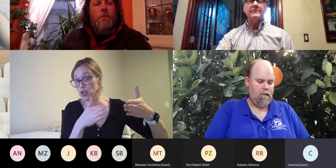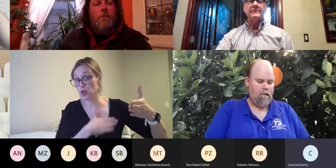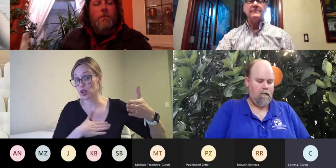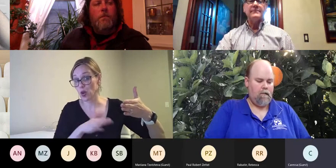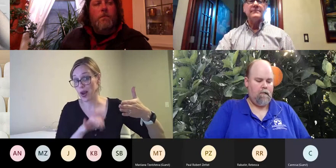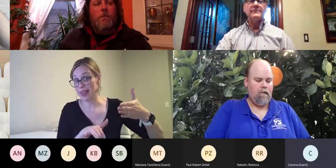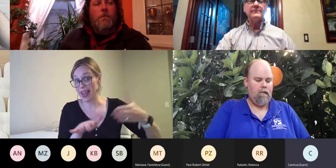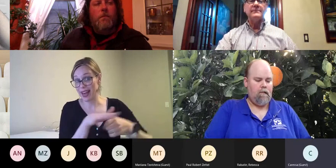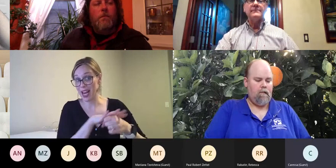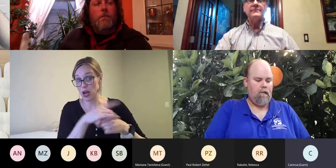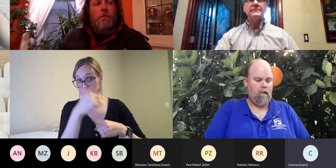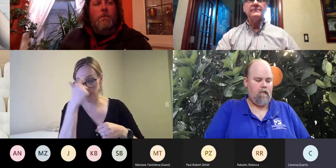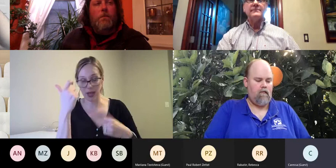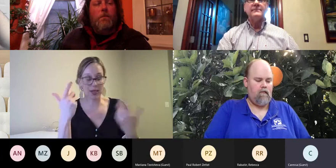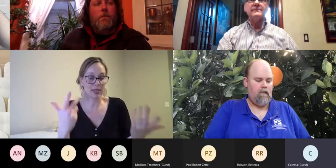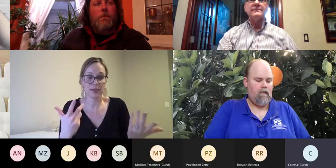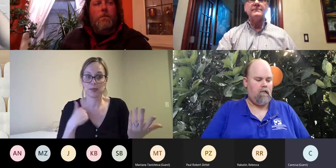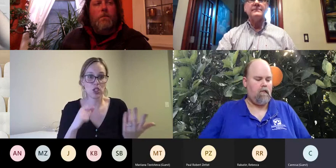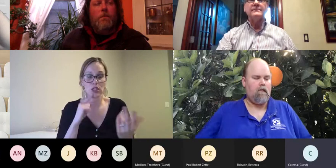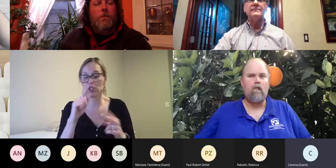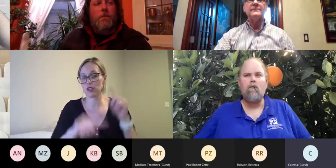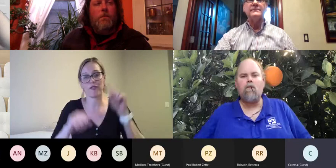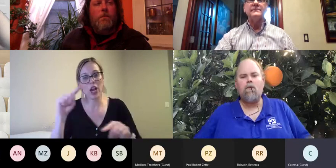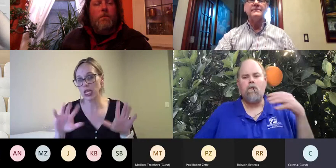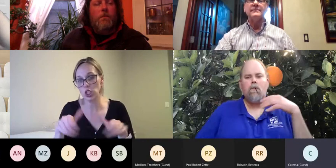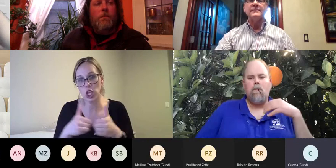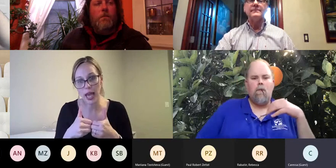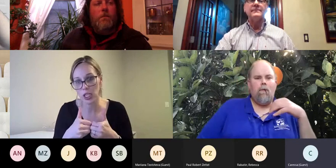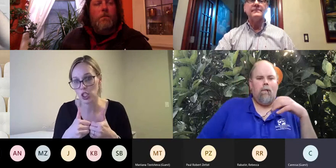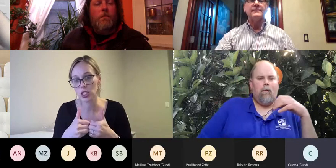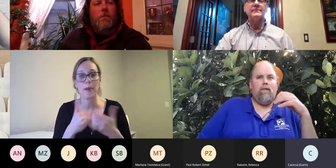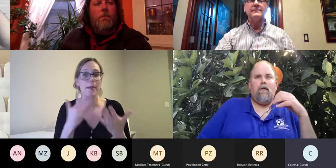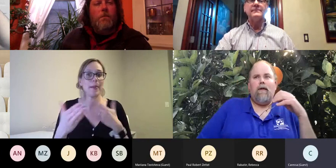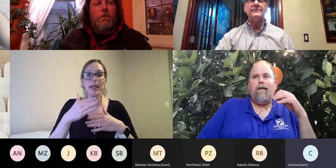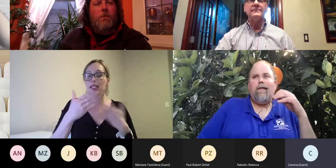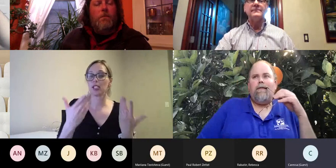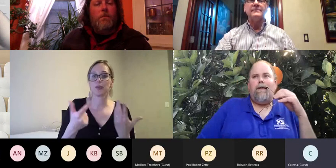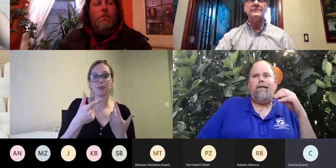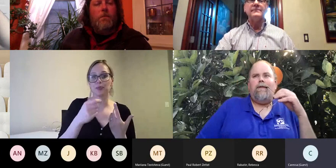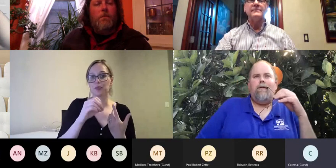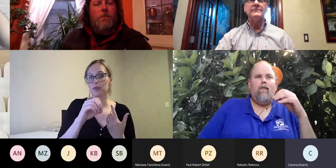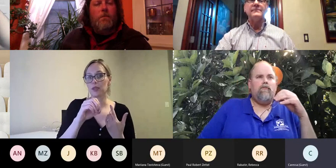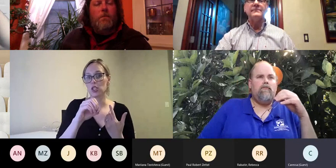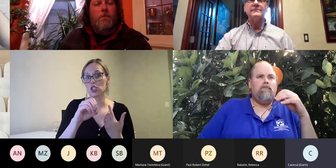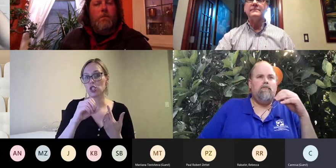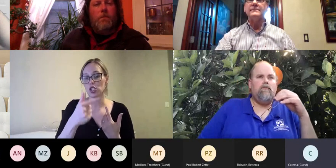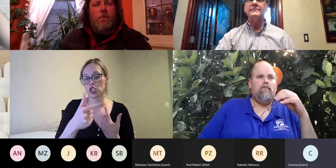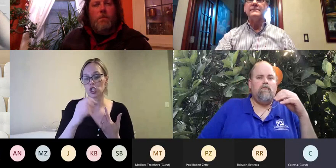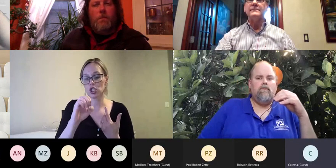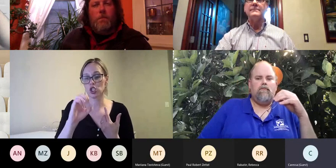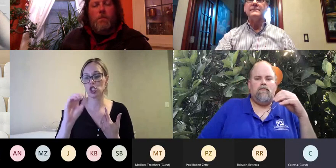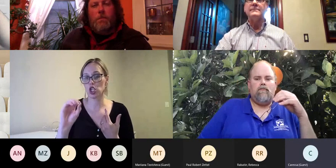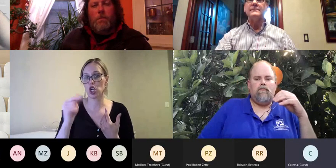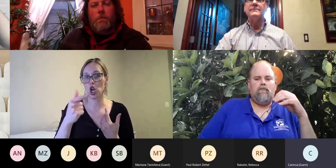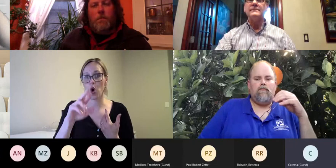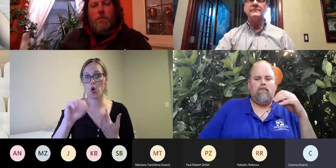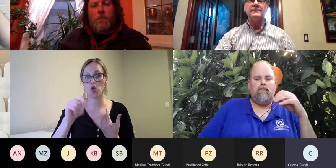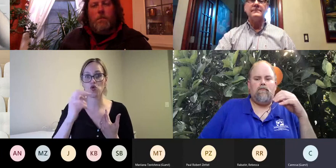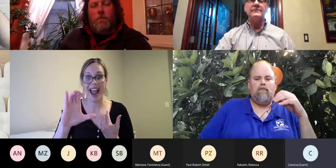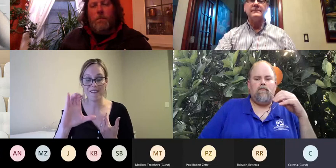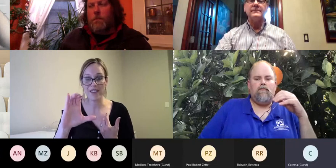of, various challenges, whether that's geographic or safety. So I think that it's important